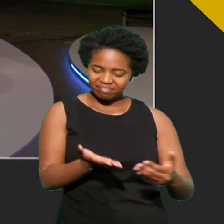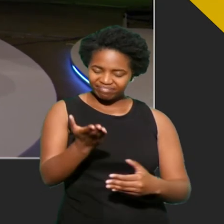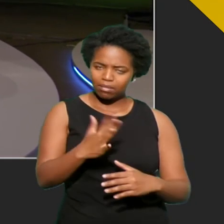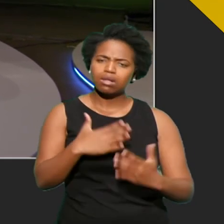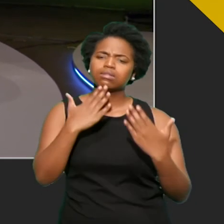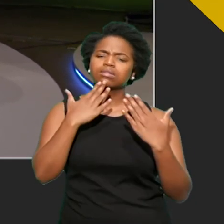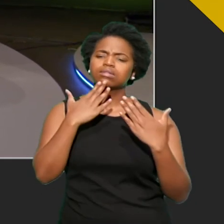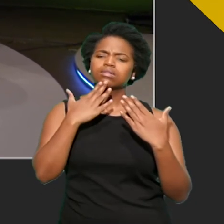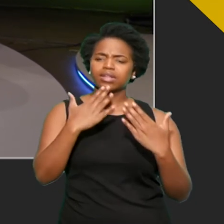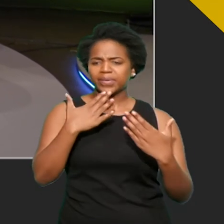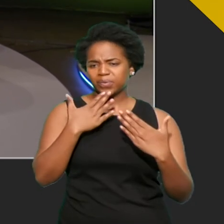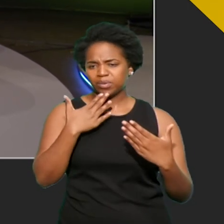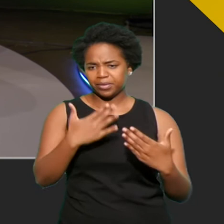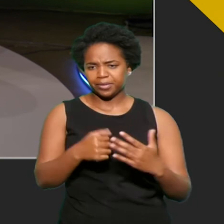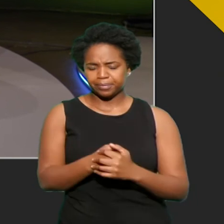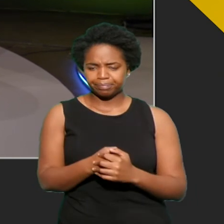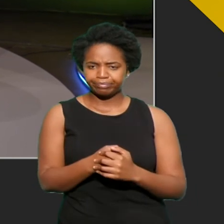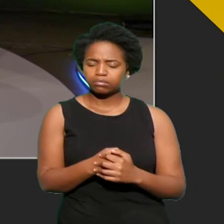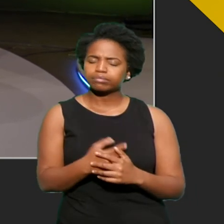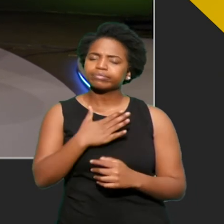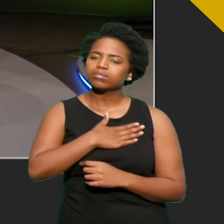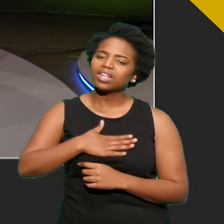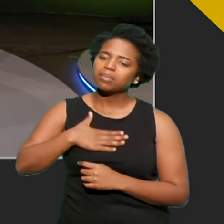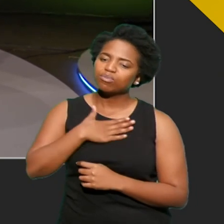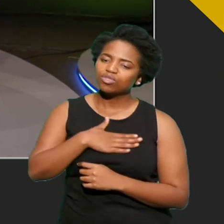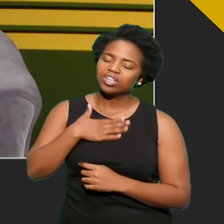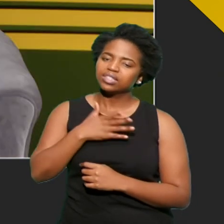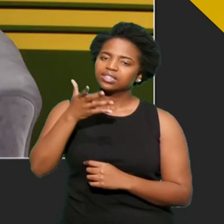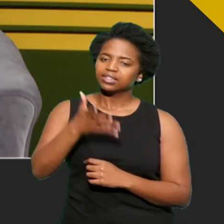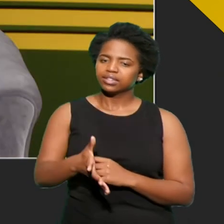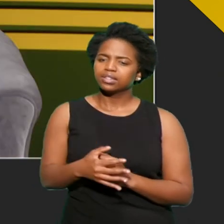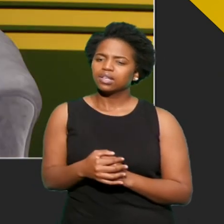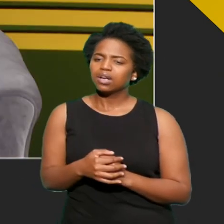Thank you so much for having me, guys. It's an absolute pleasure to have you here.